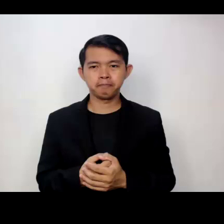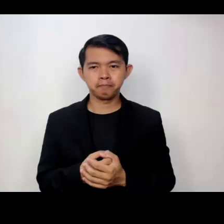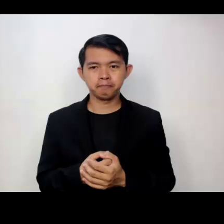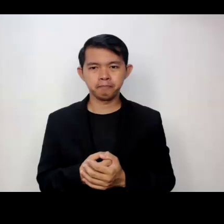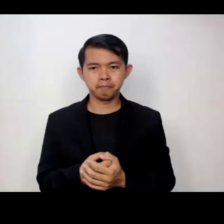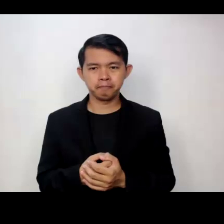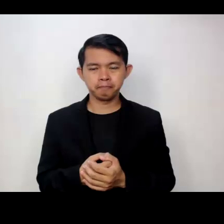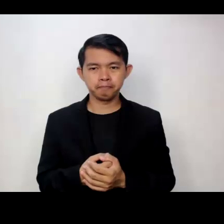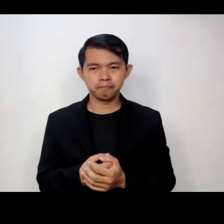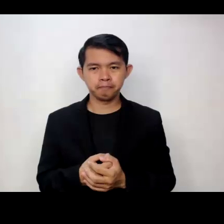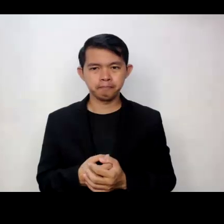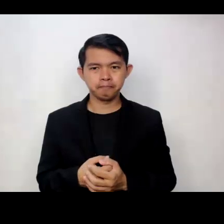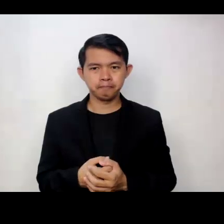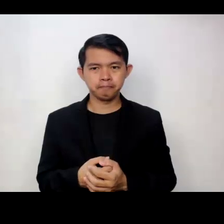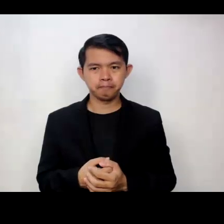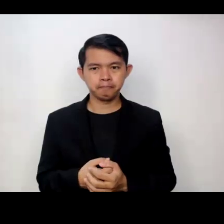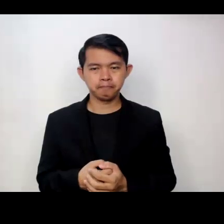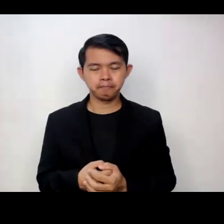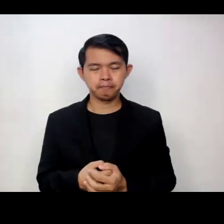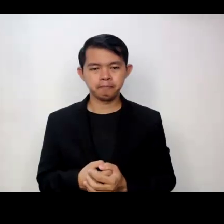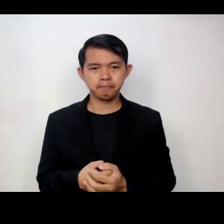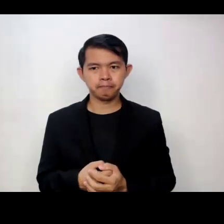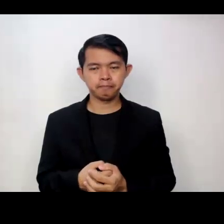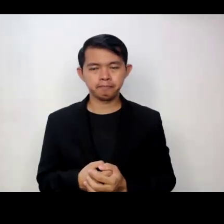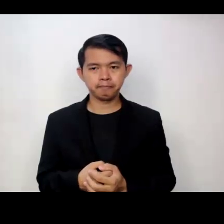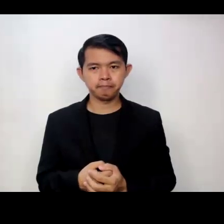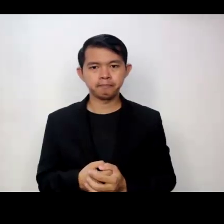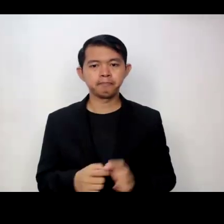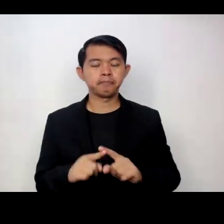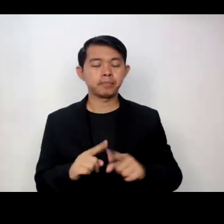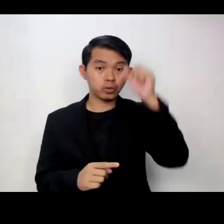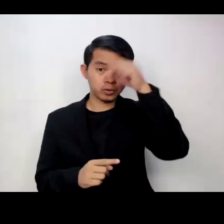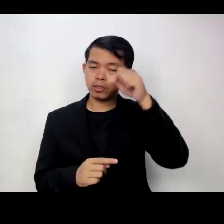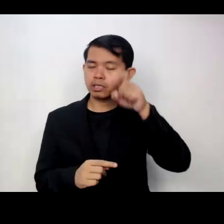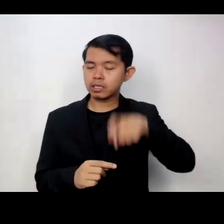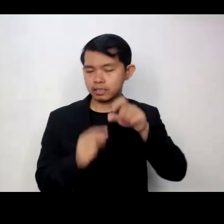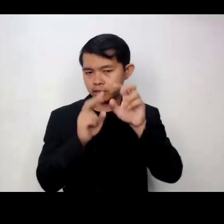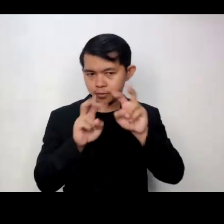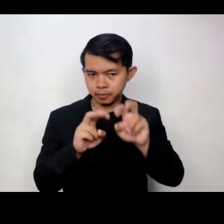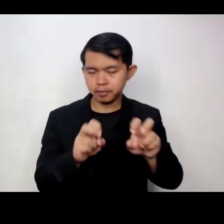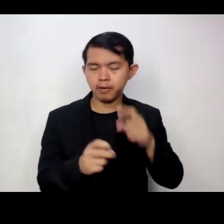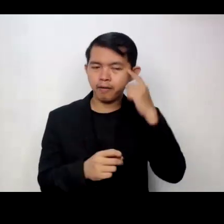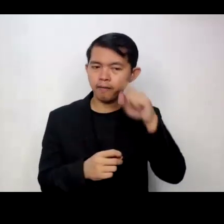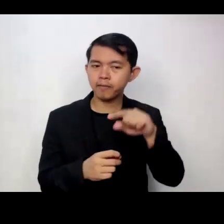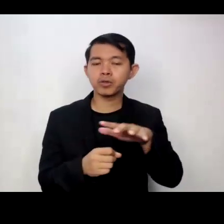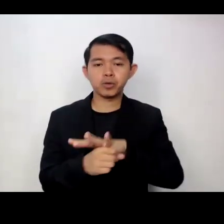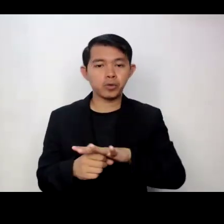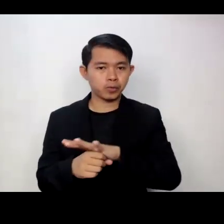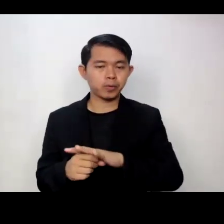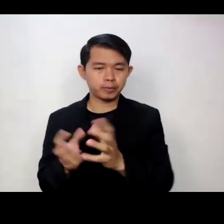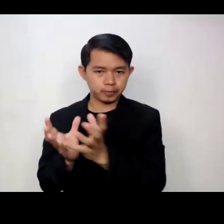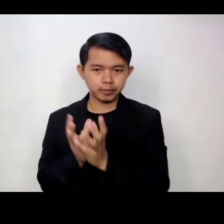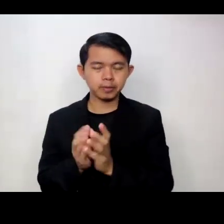for scholars who do research with and for marginalized communities na it might be hard to get the numbers that